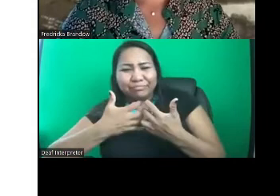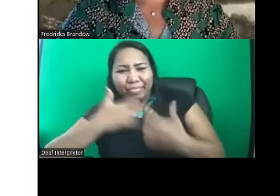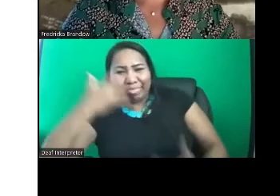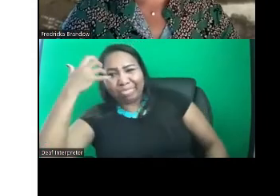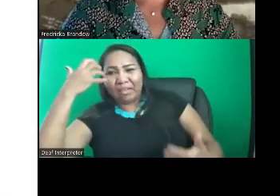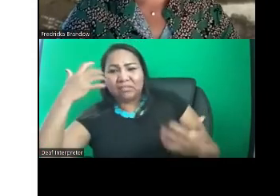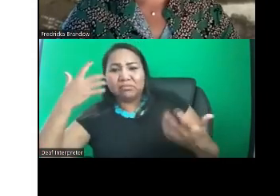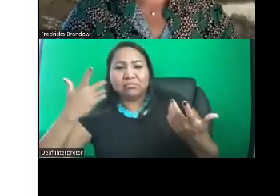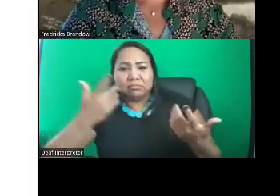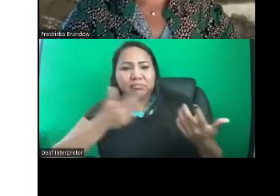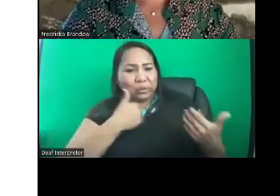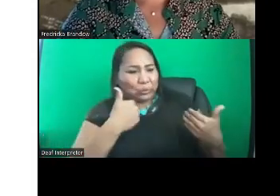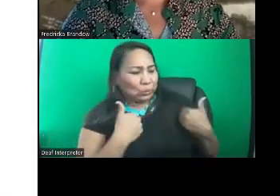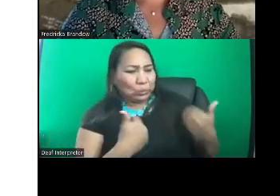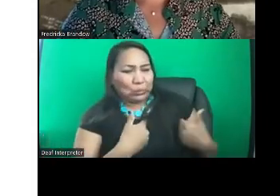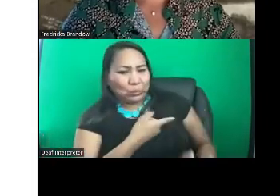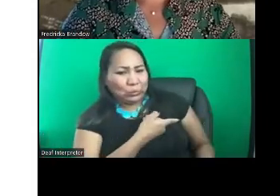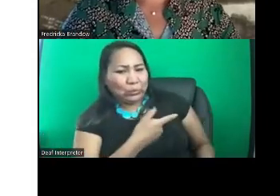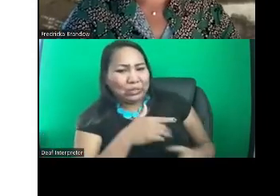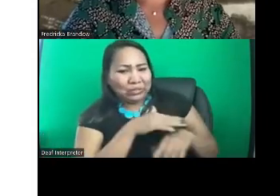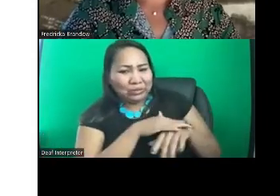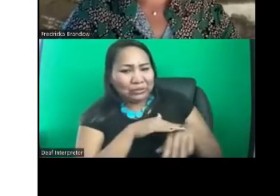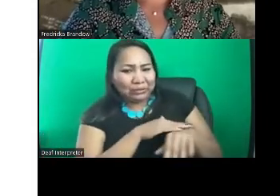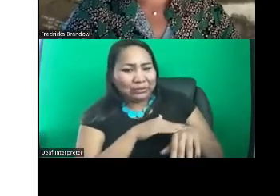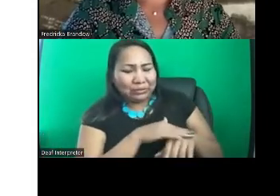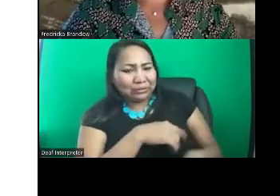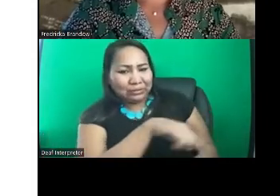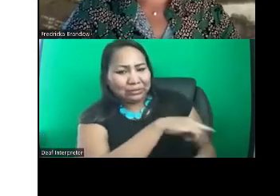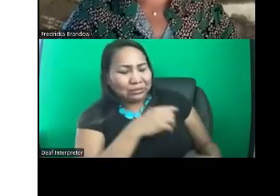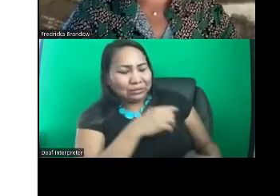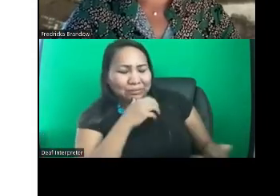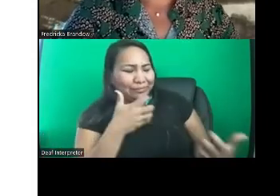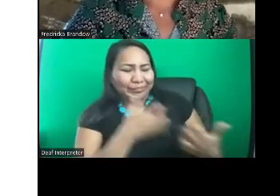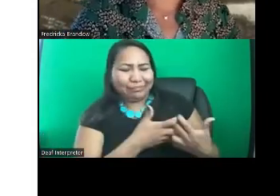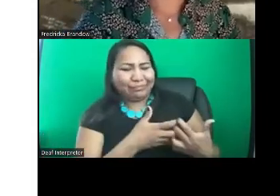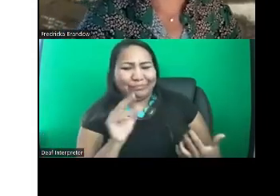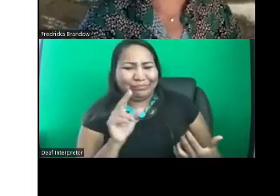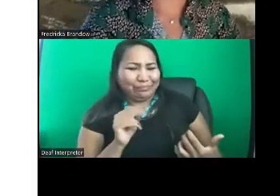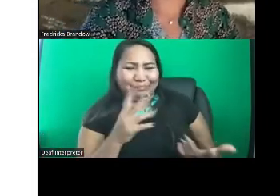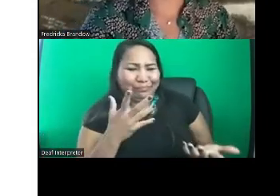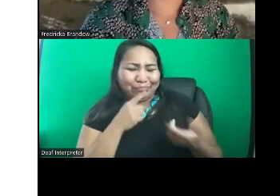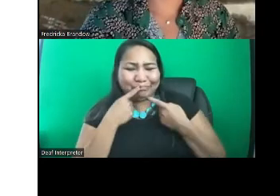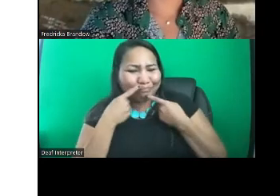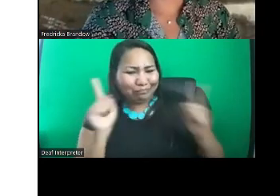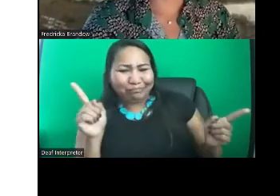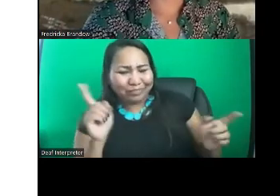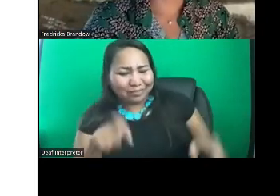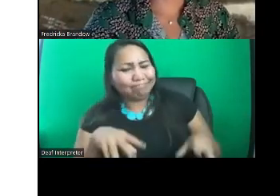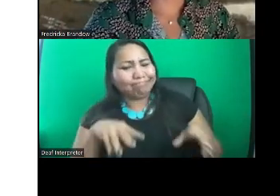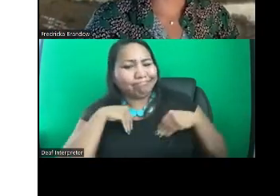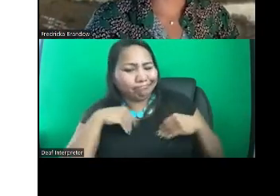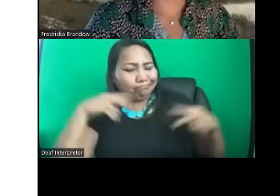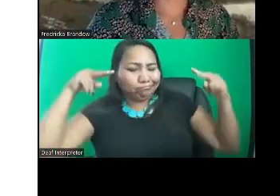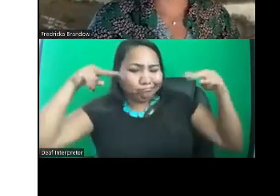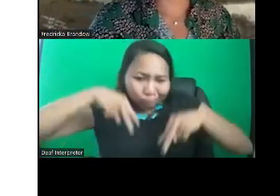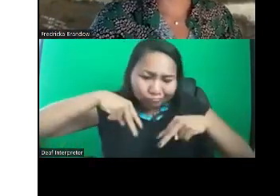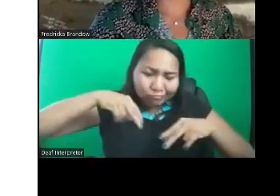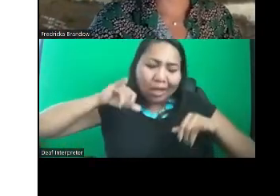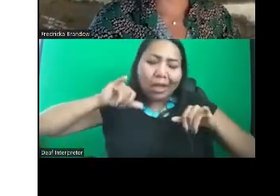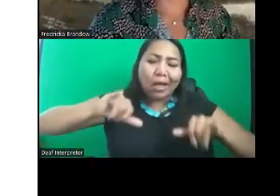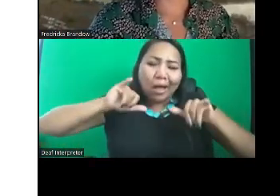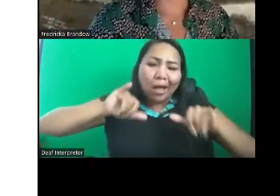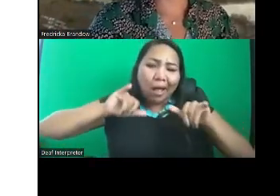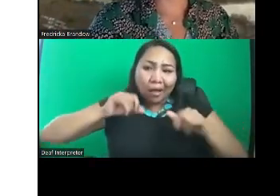our communities. And so, you know, I think those are some things to consider as we think about, you know, the